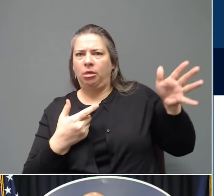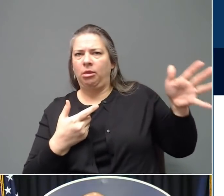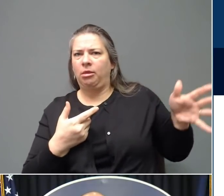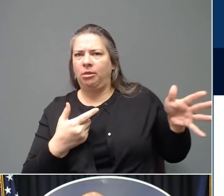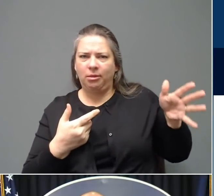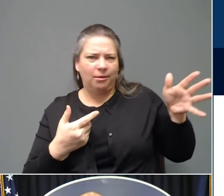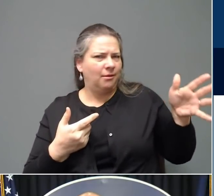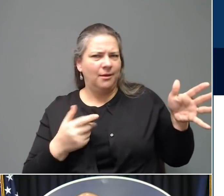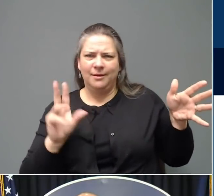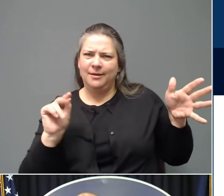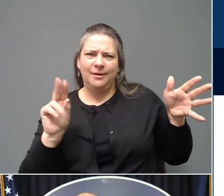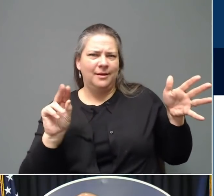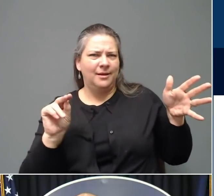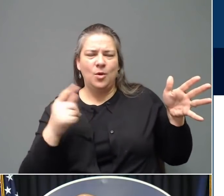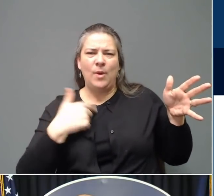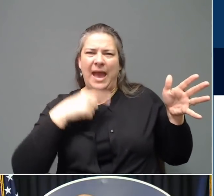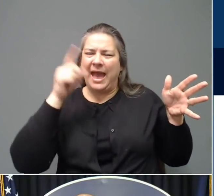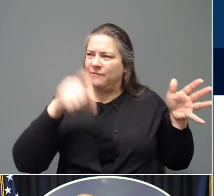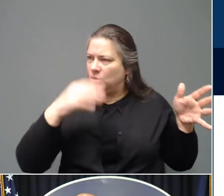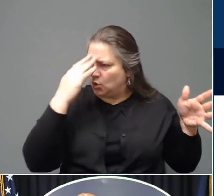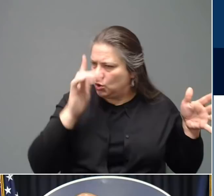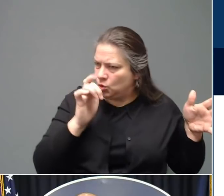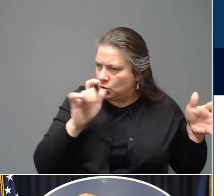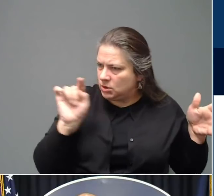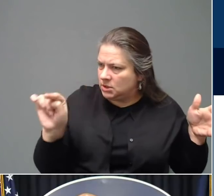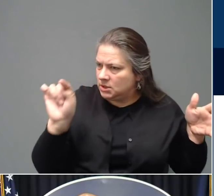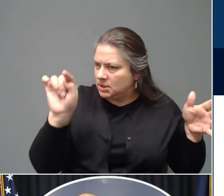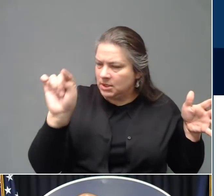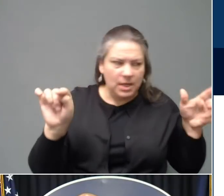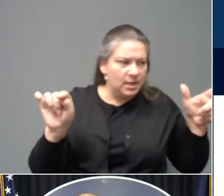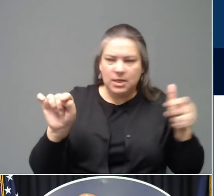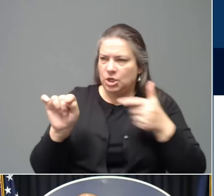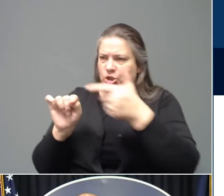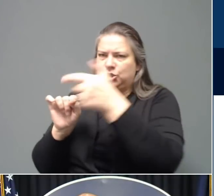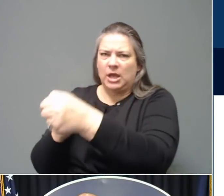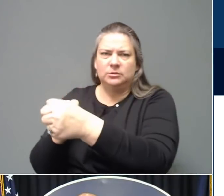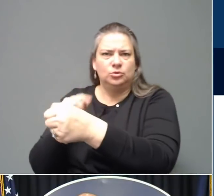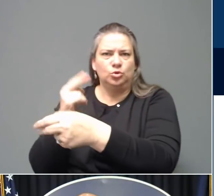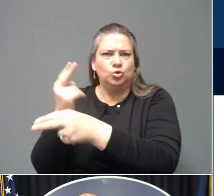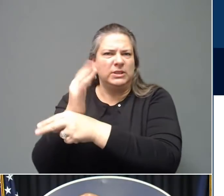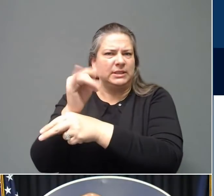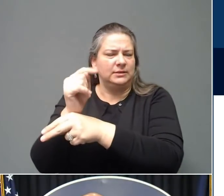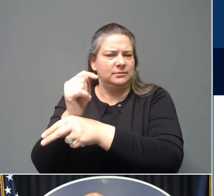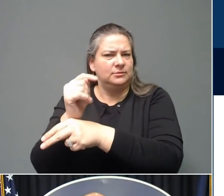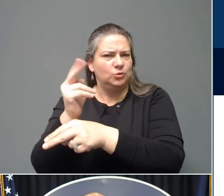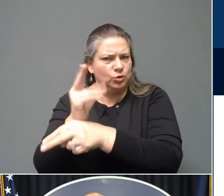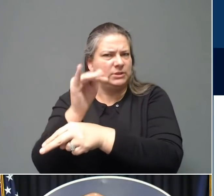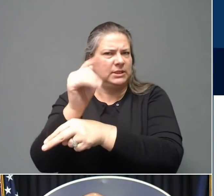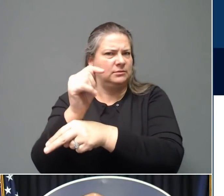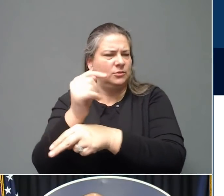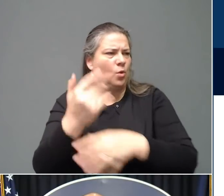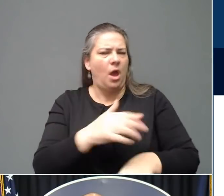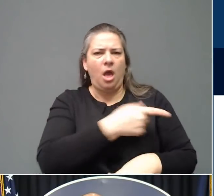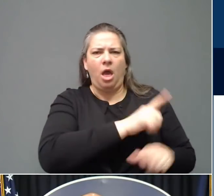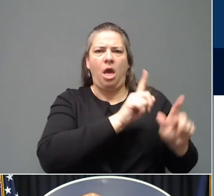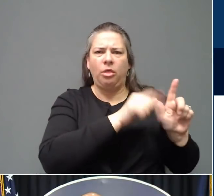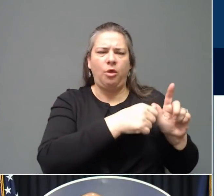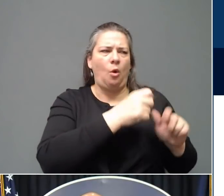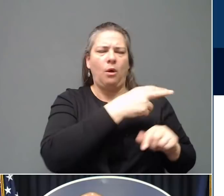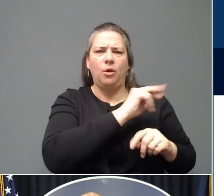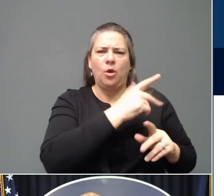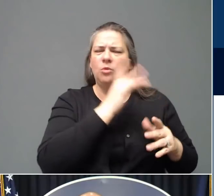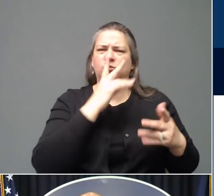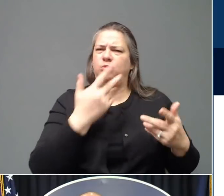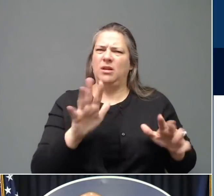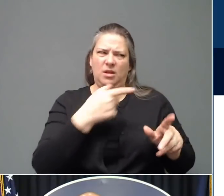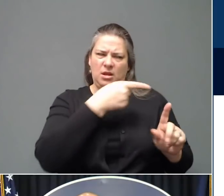because, unfortunately, there's a substantial proportion of the population who is opting to wait for the vaccine later or has some